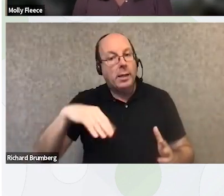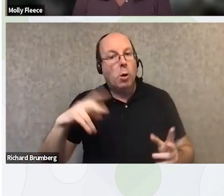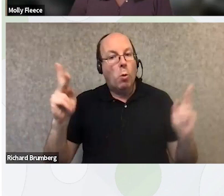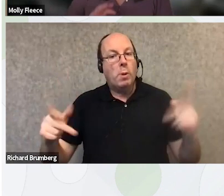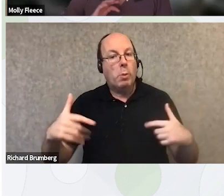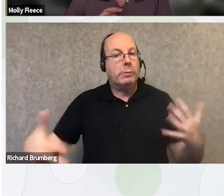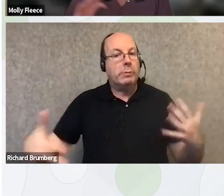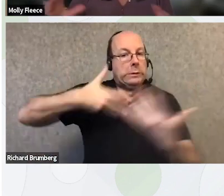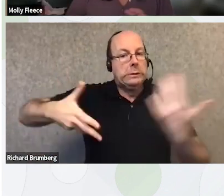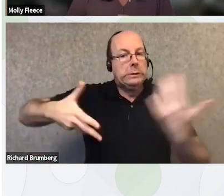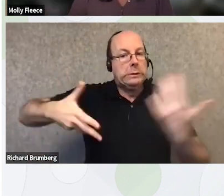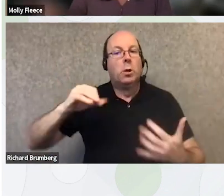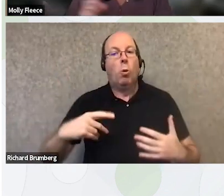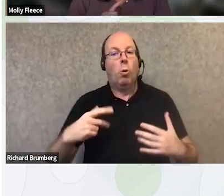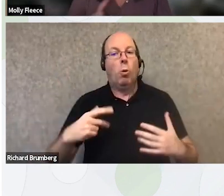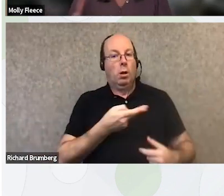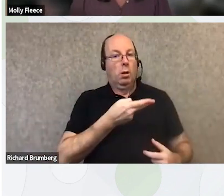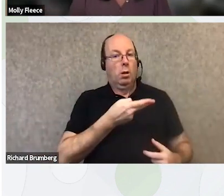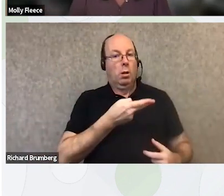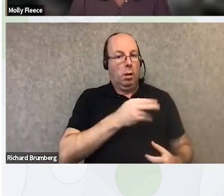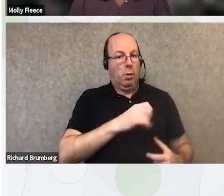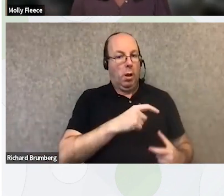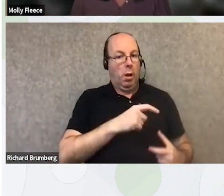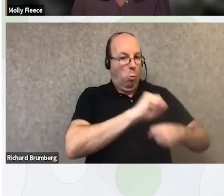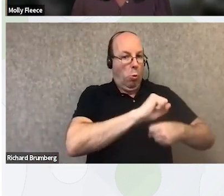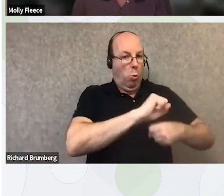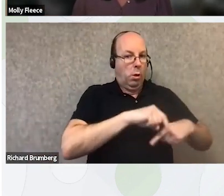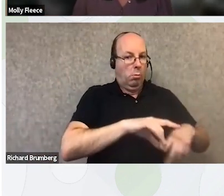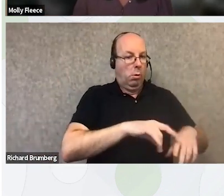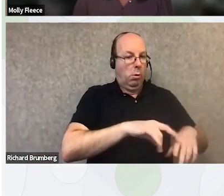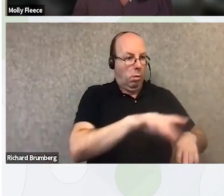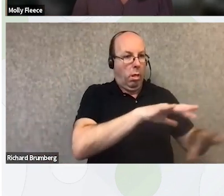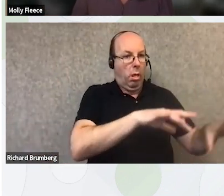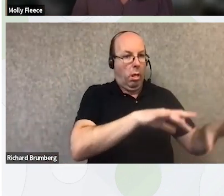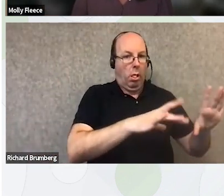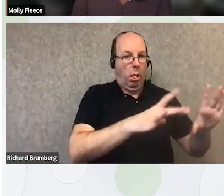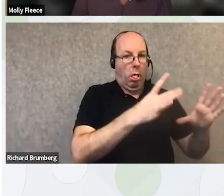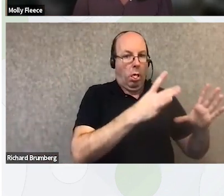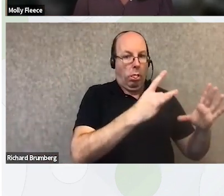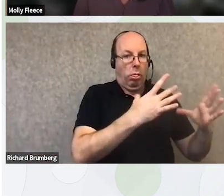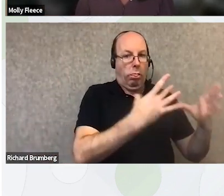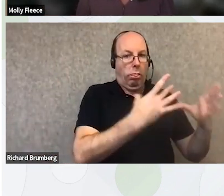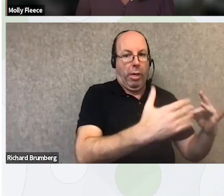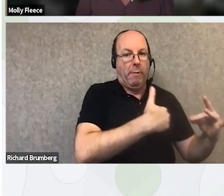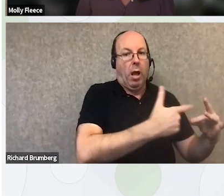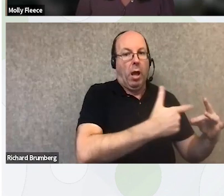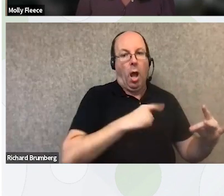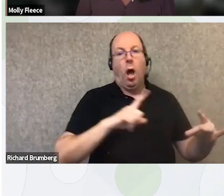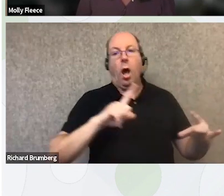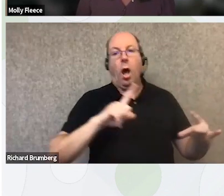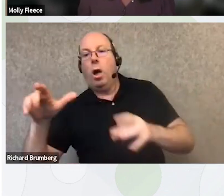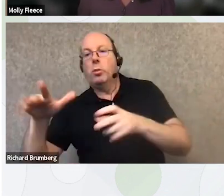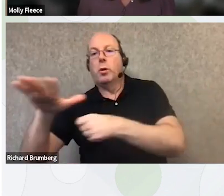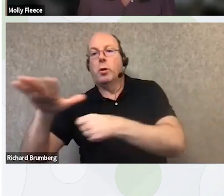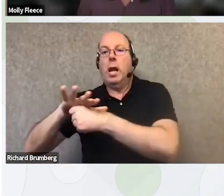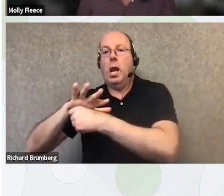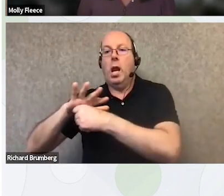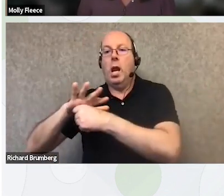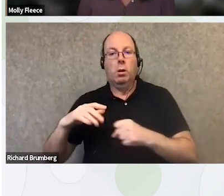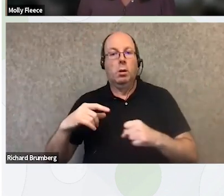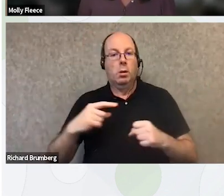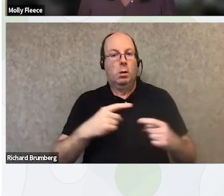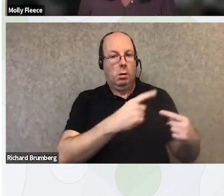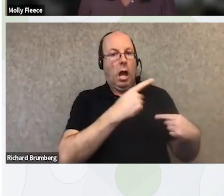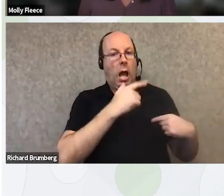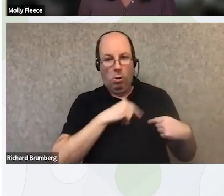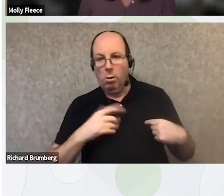healthcare personnel from affected and unaffected units circulating throughout the facility. This is important, the chemoprophylaxis, in order